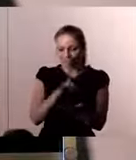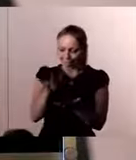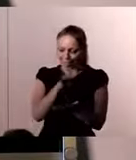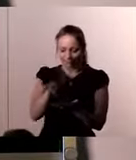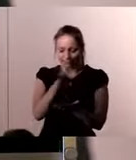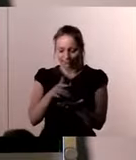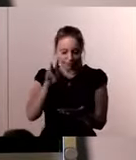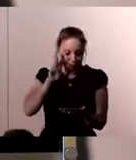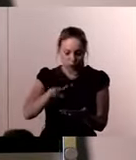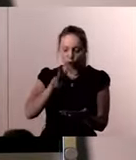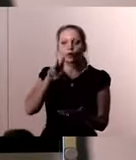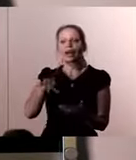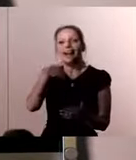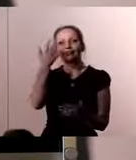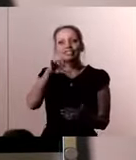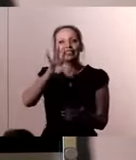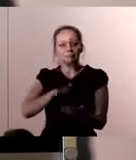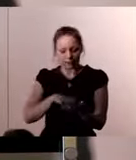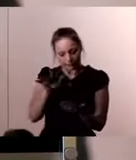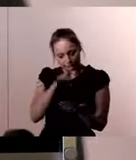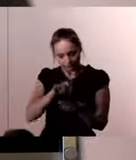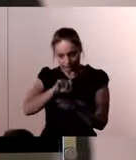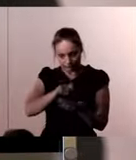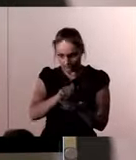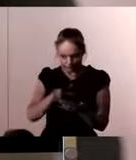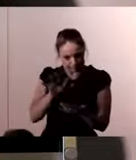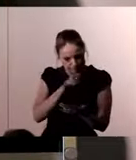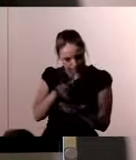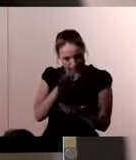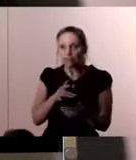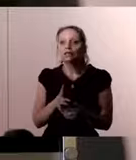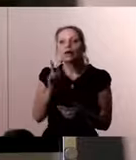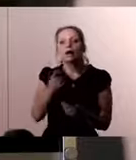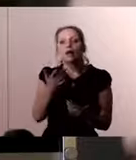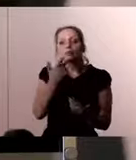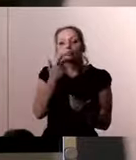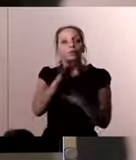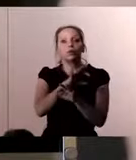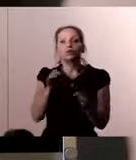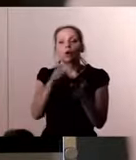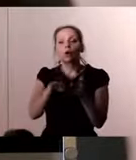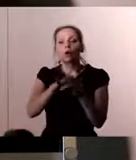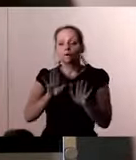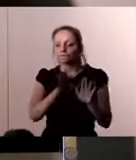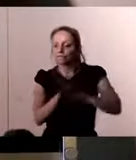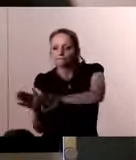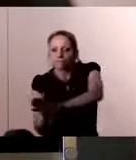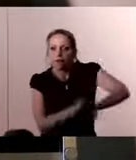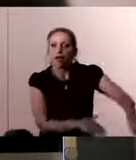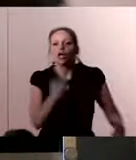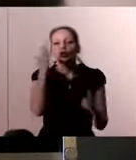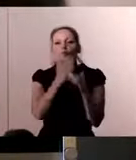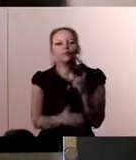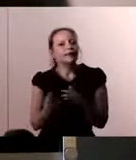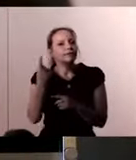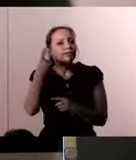that you check about 10 minutes every day. Because I think if we don't start turning off, what's going to happen is we will never hear that small